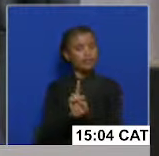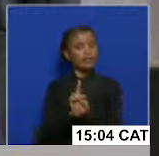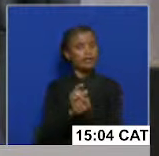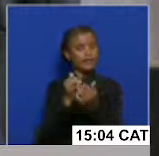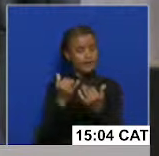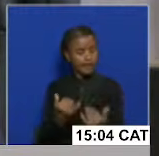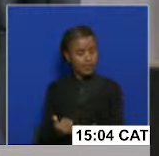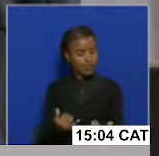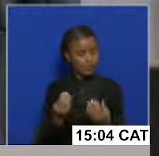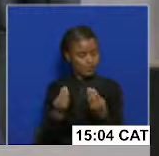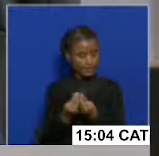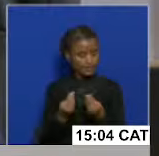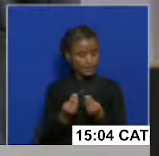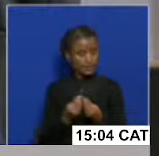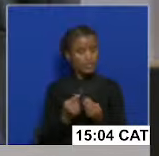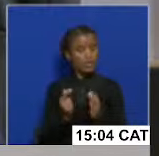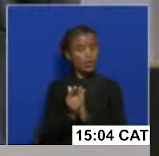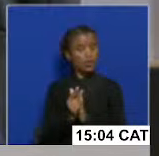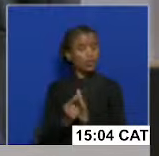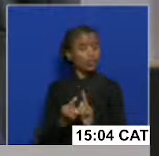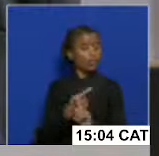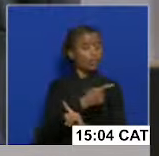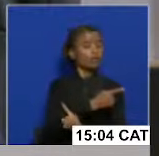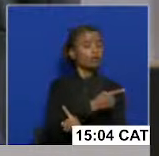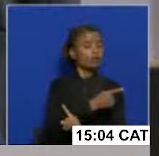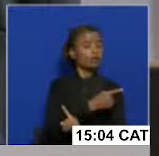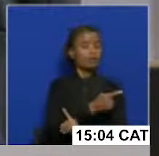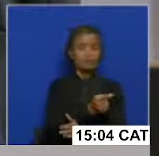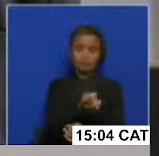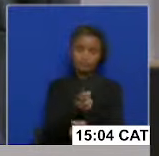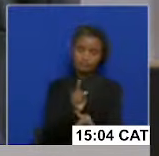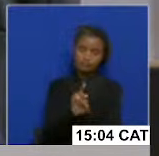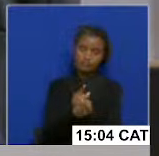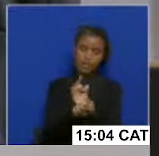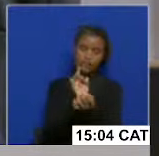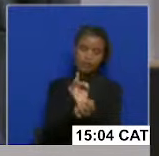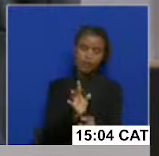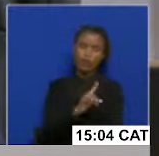unlawful? Why would he suddenly have had that